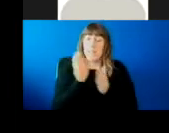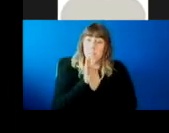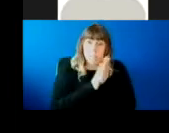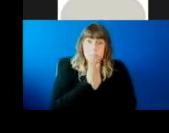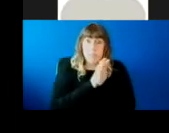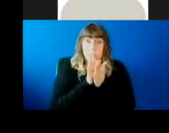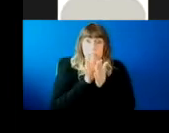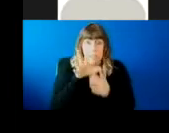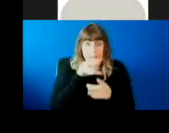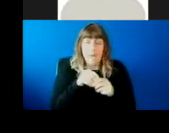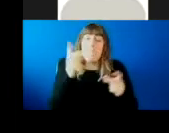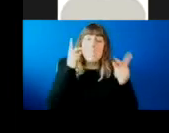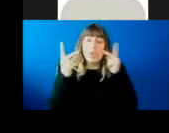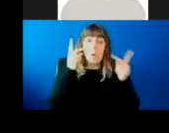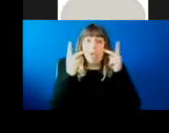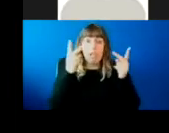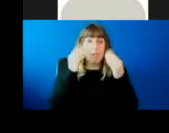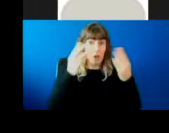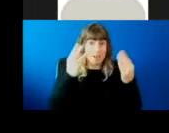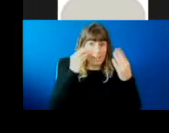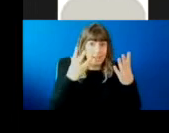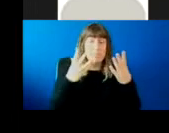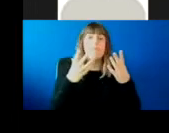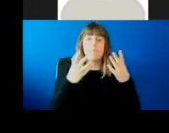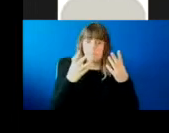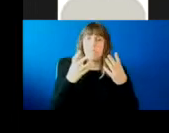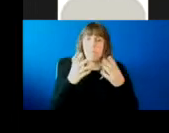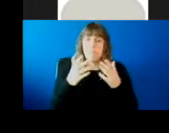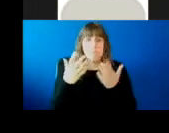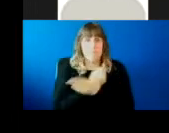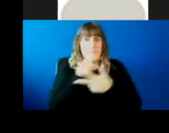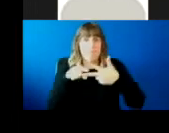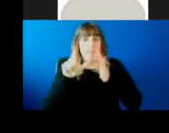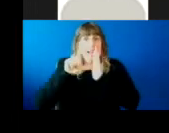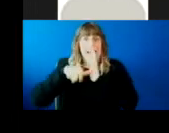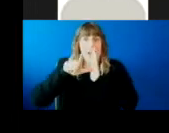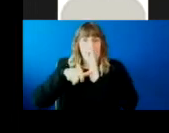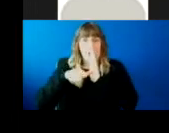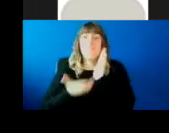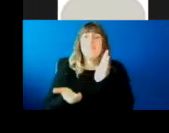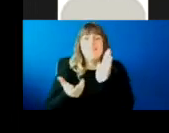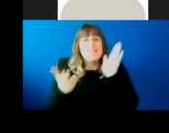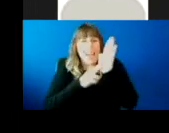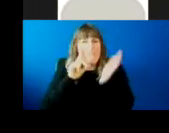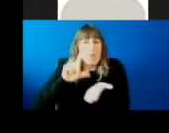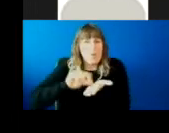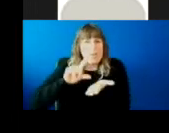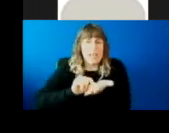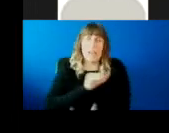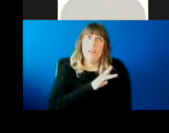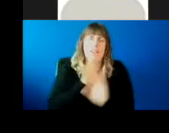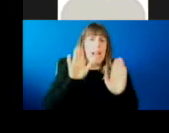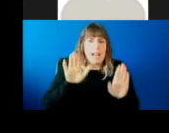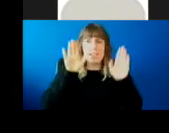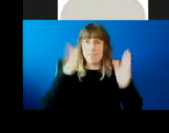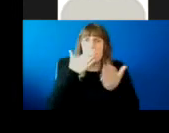visual content, go to Later right now and sign up for their newsletter. It's just absolutely excellent. It's an